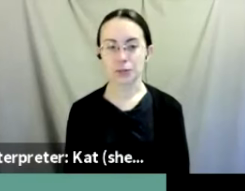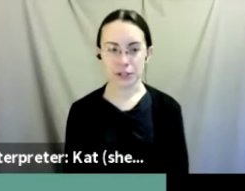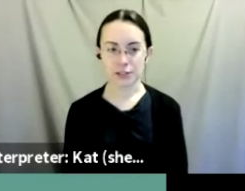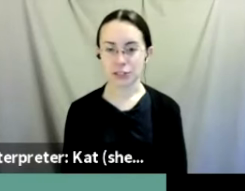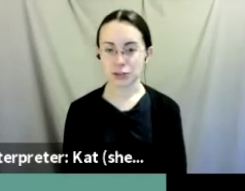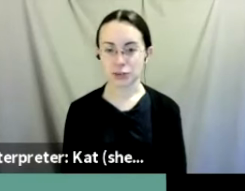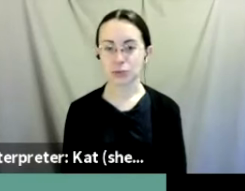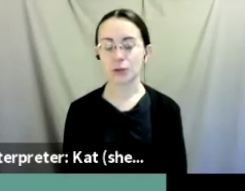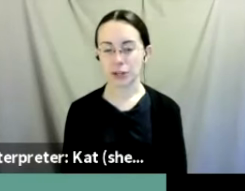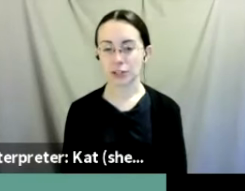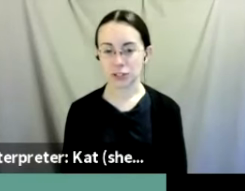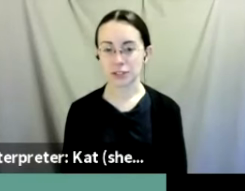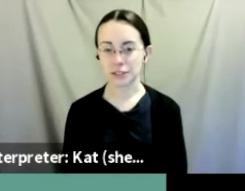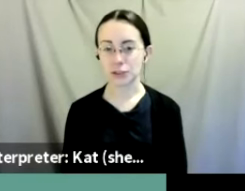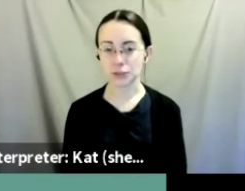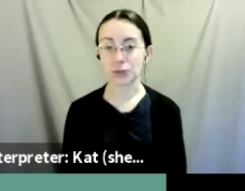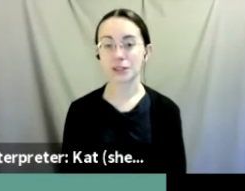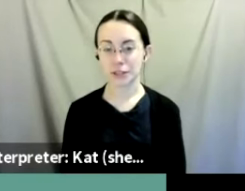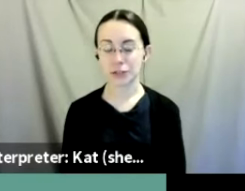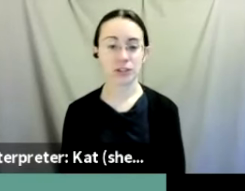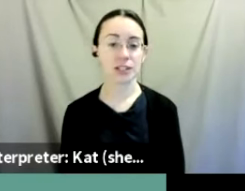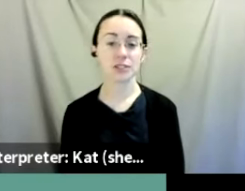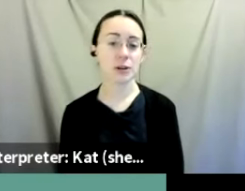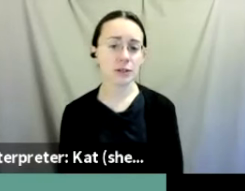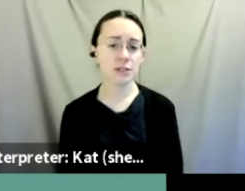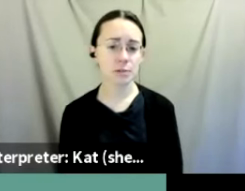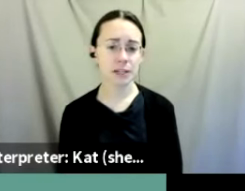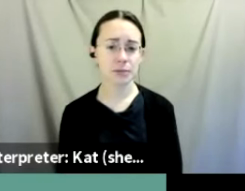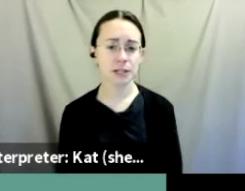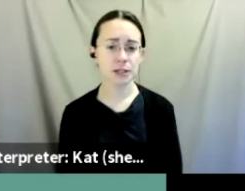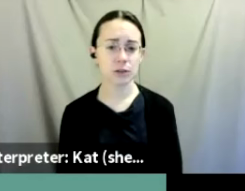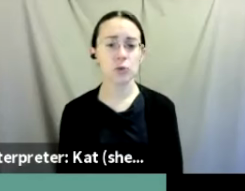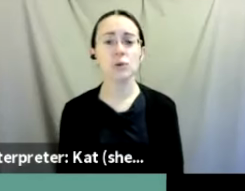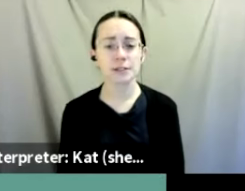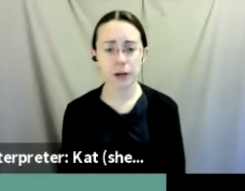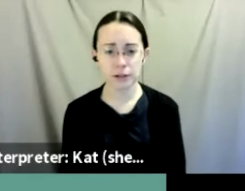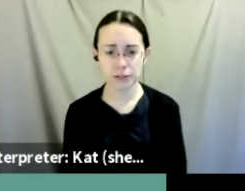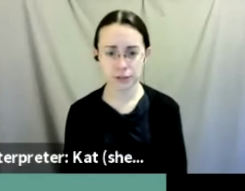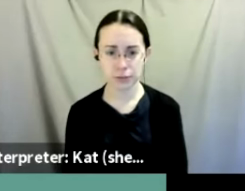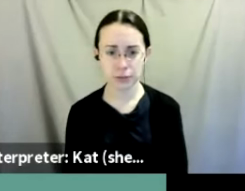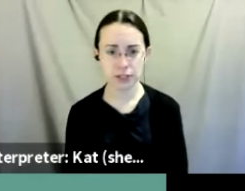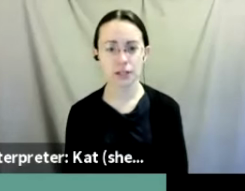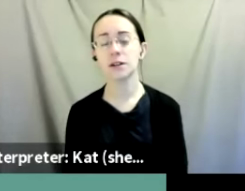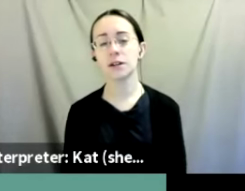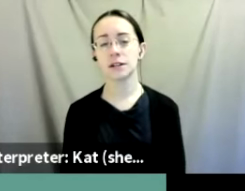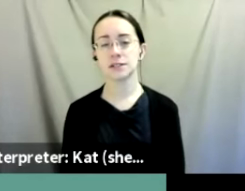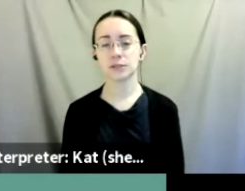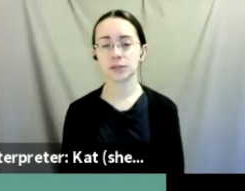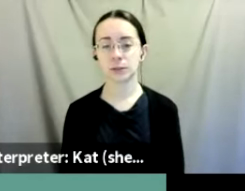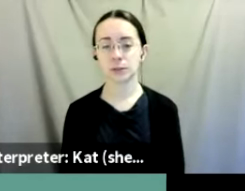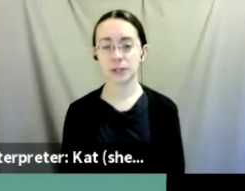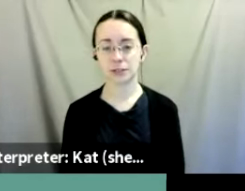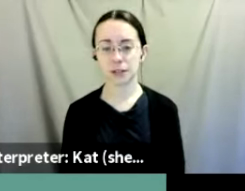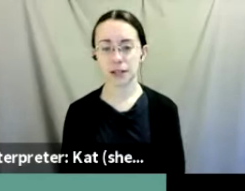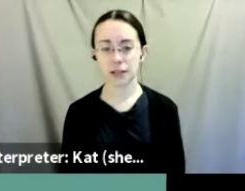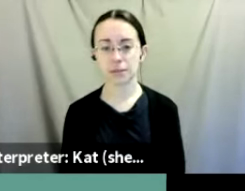about reproductive justice issues within the deaf community. So I want to start by explaining who is part of the deaf community and several